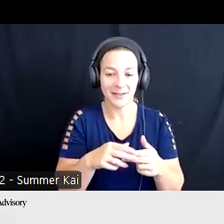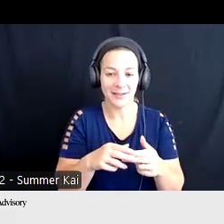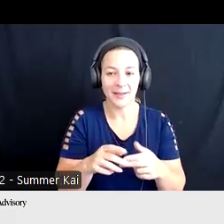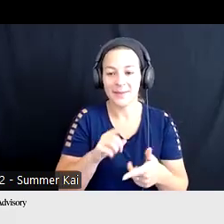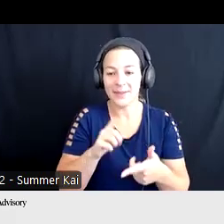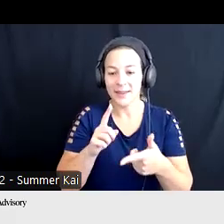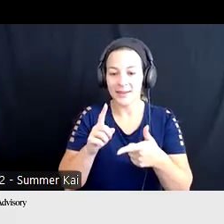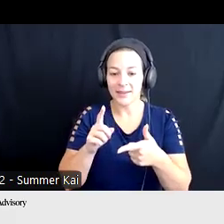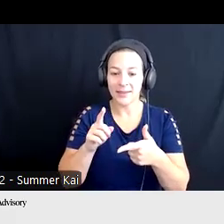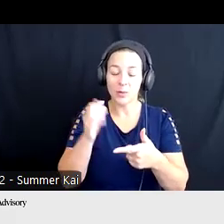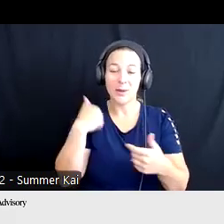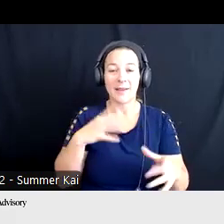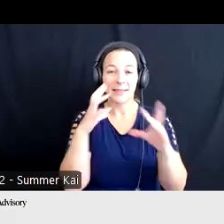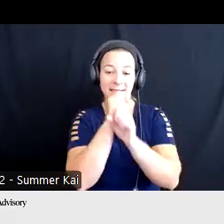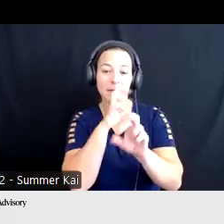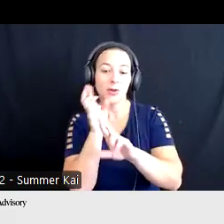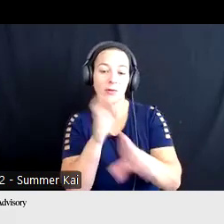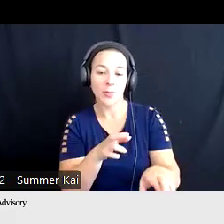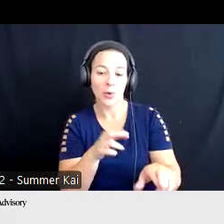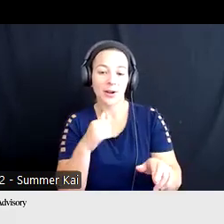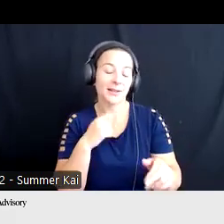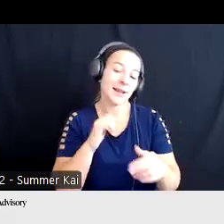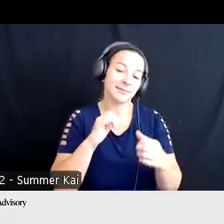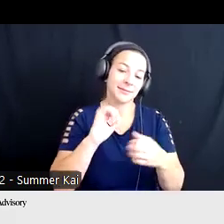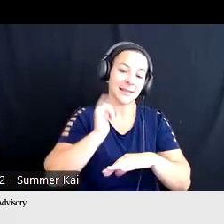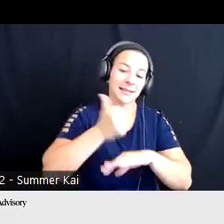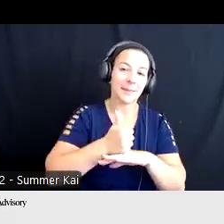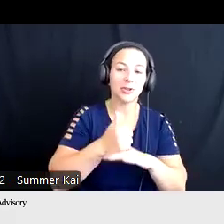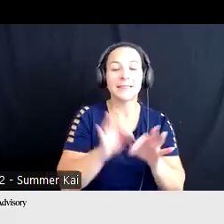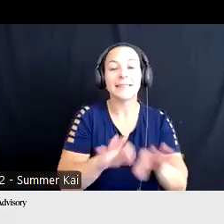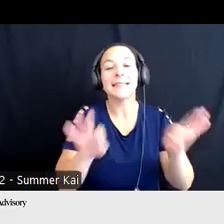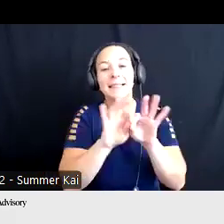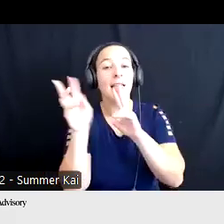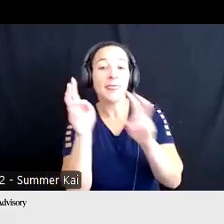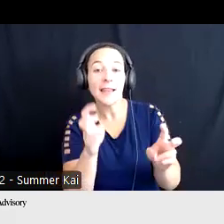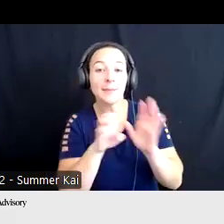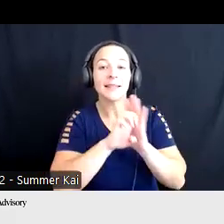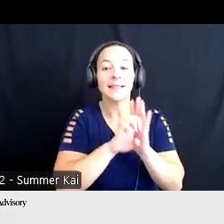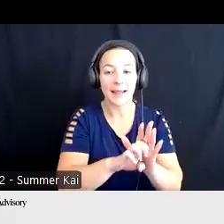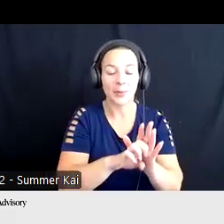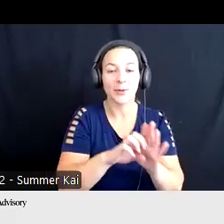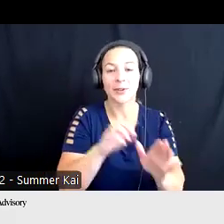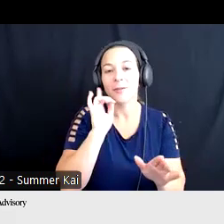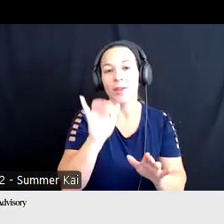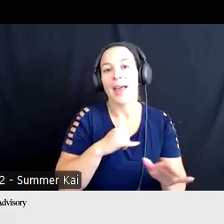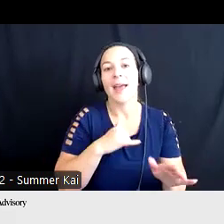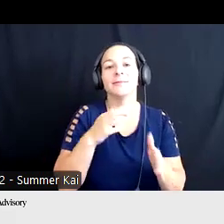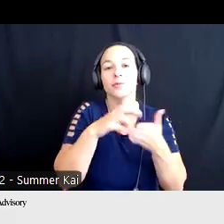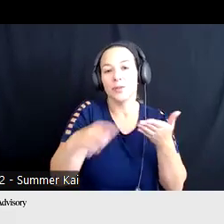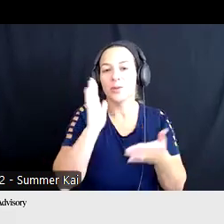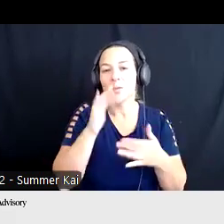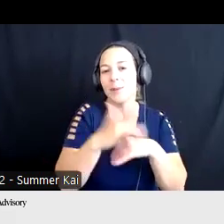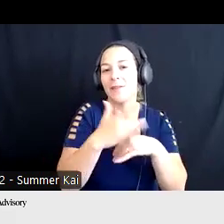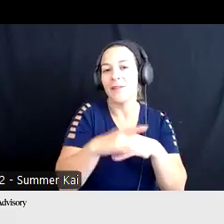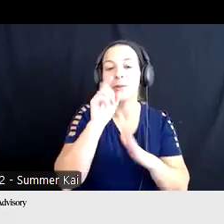we have a summary report that distills key themes and case examples featured in that very rich resource that will be available